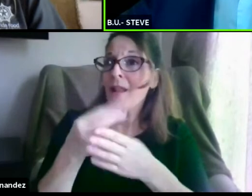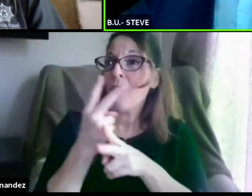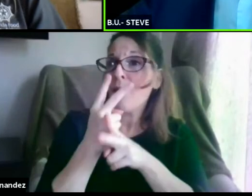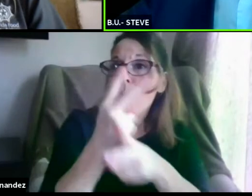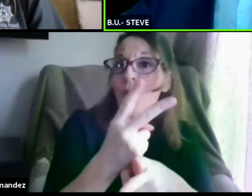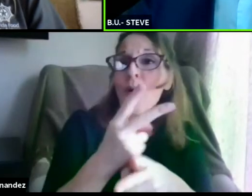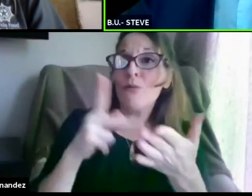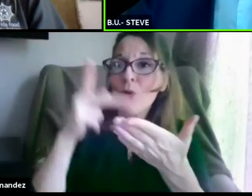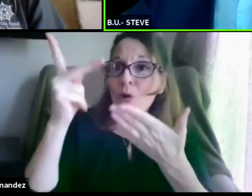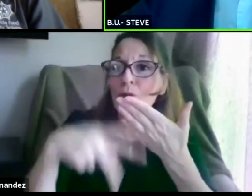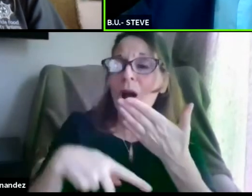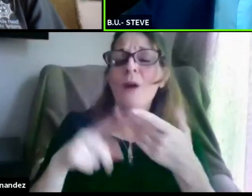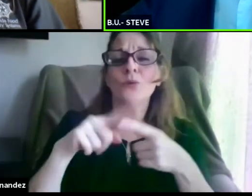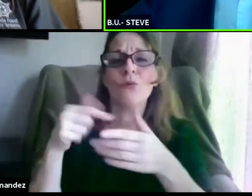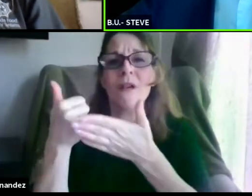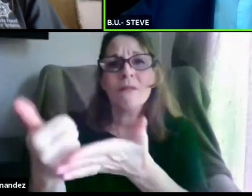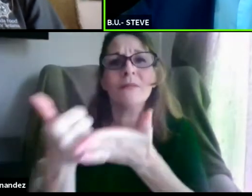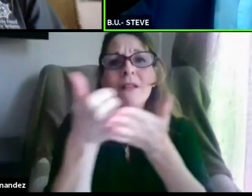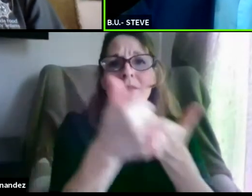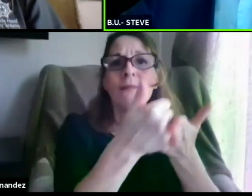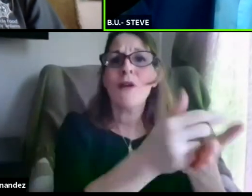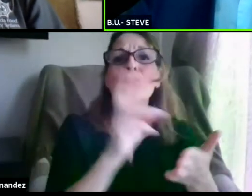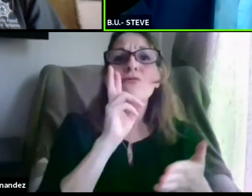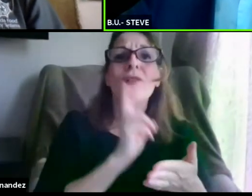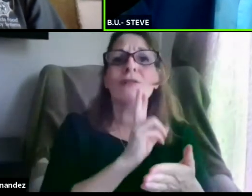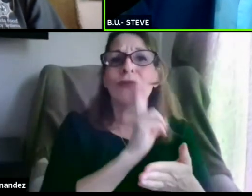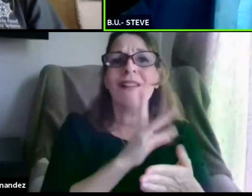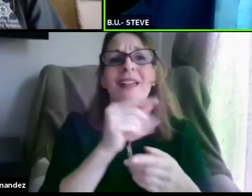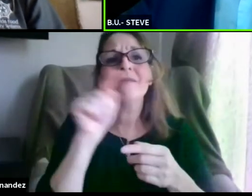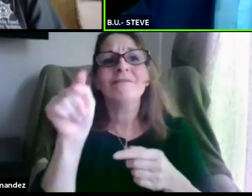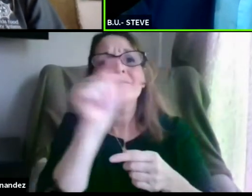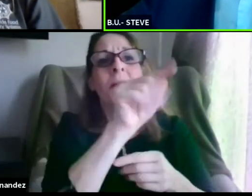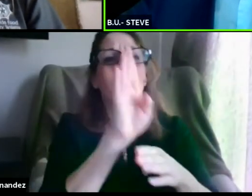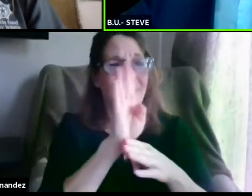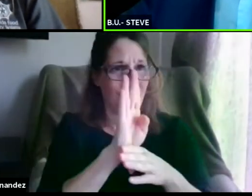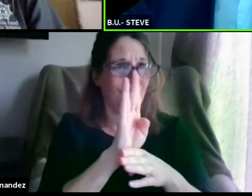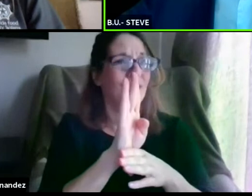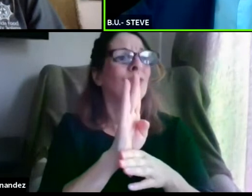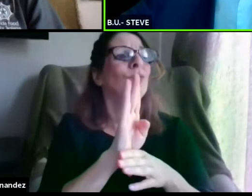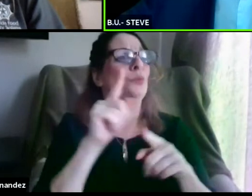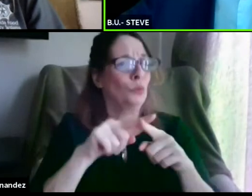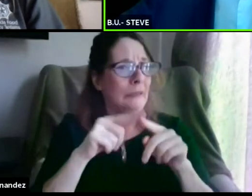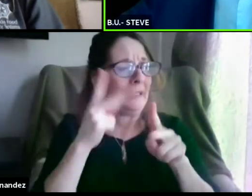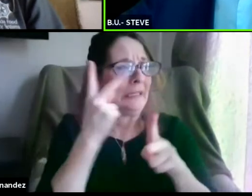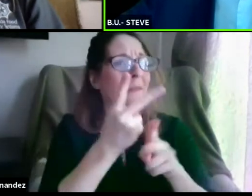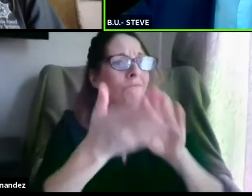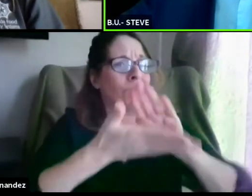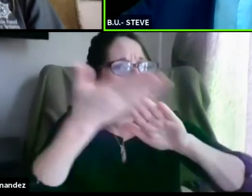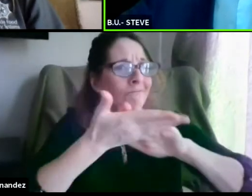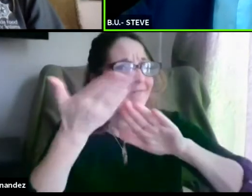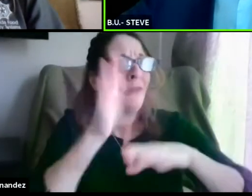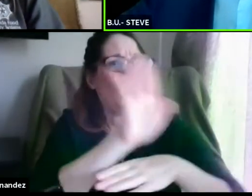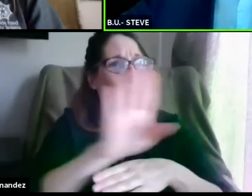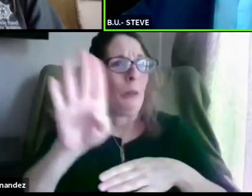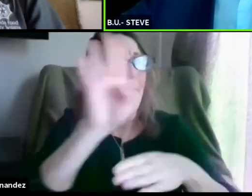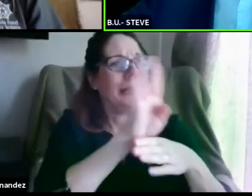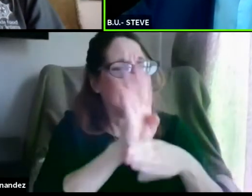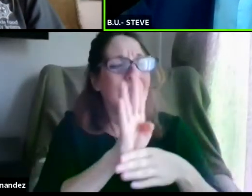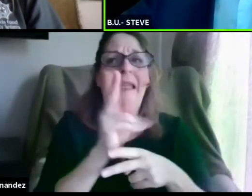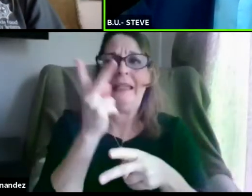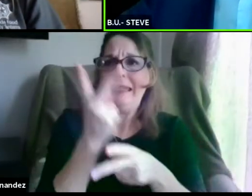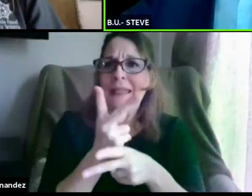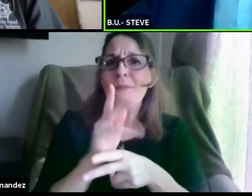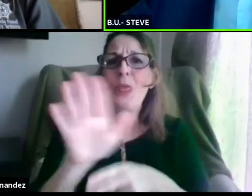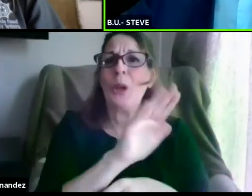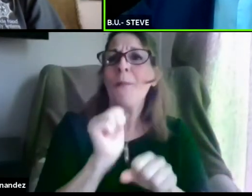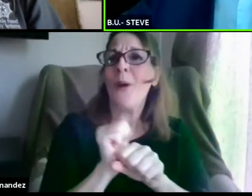out these restaurants and businesses when they had the issues to keep their employees on the payroll.